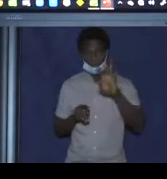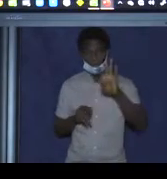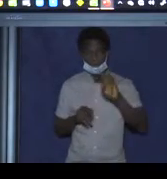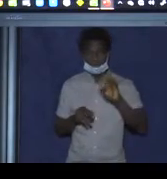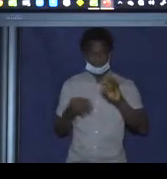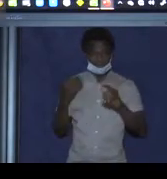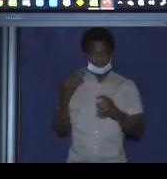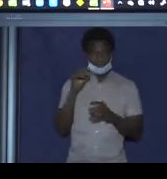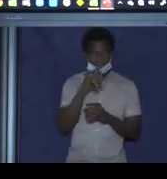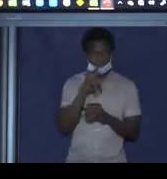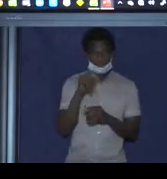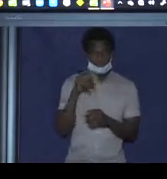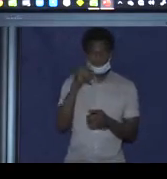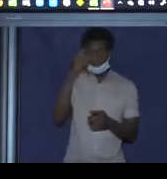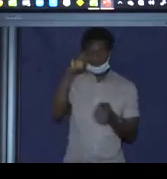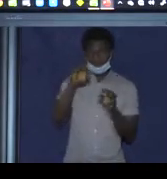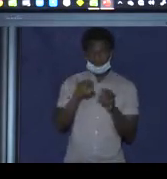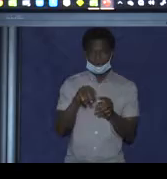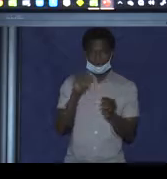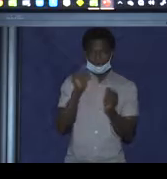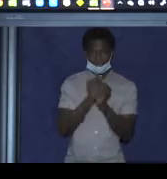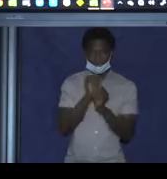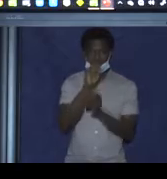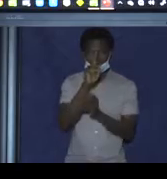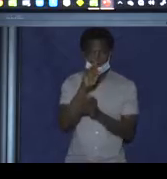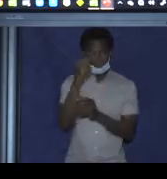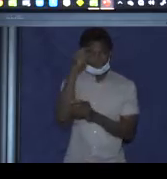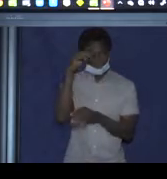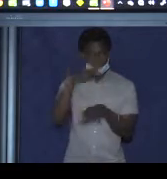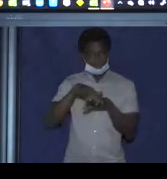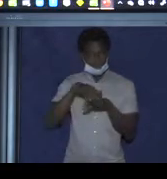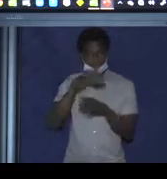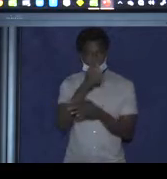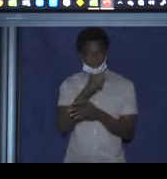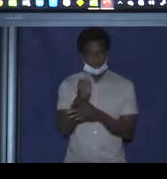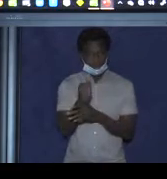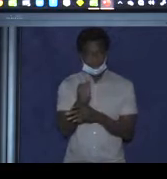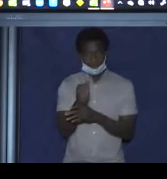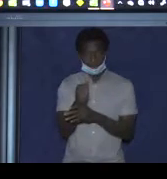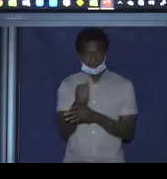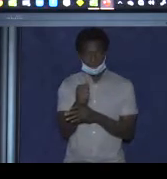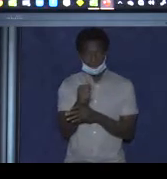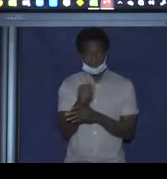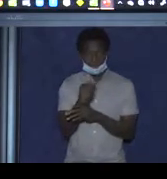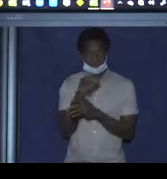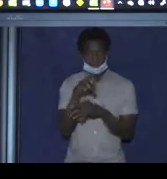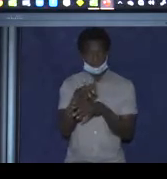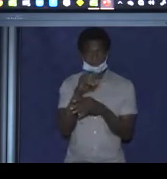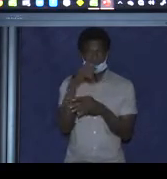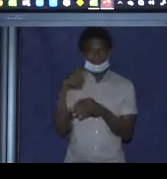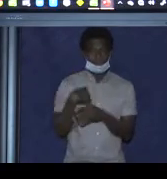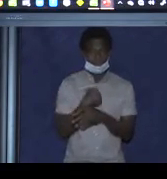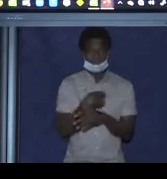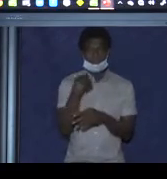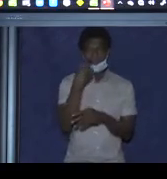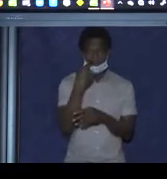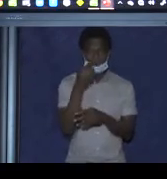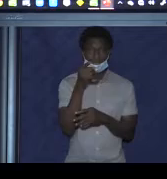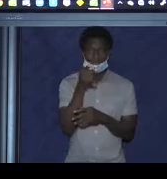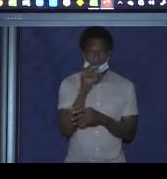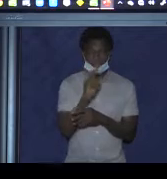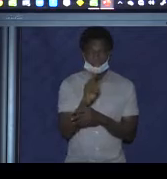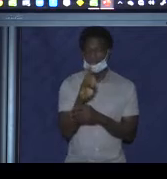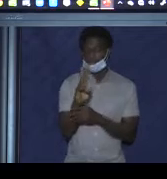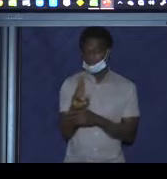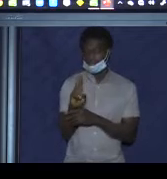you, you agreed on, with one mind, you agreed on a particular course. Then we say